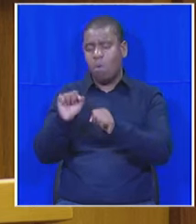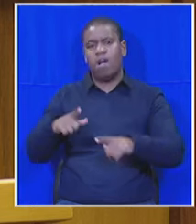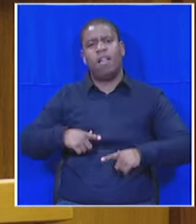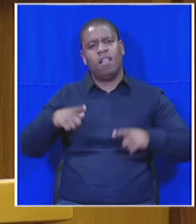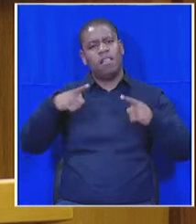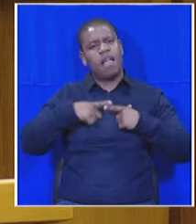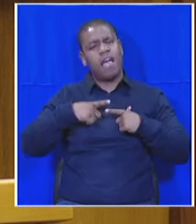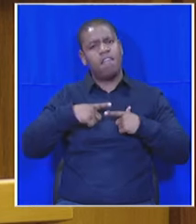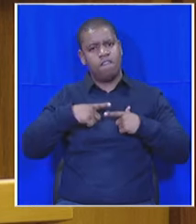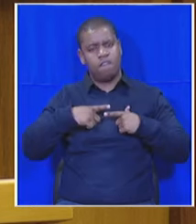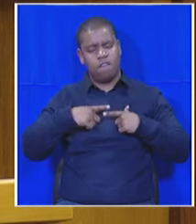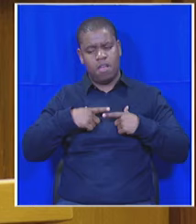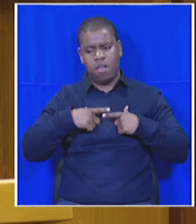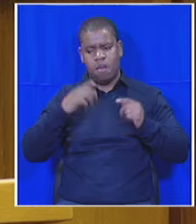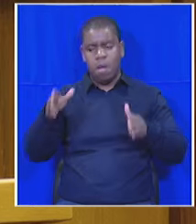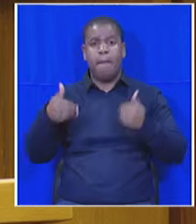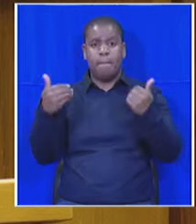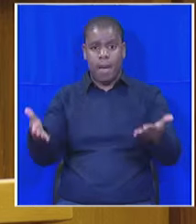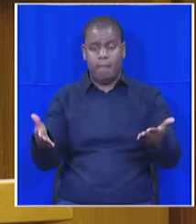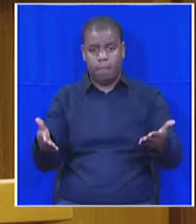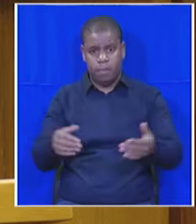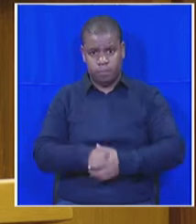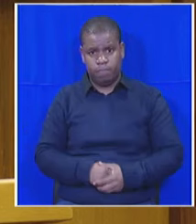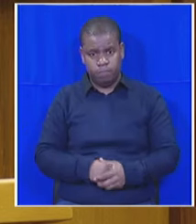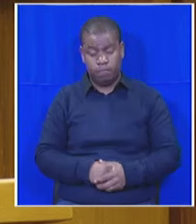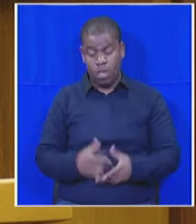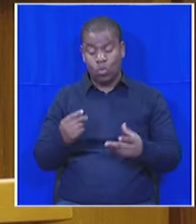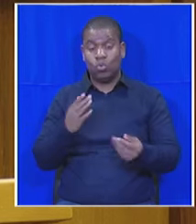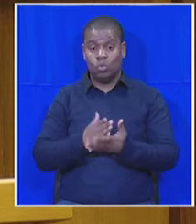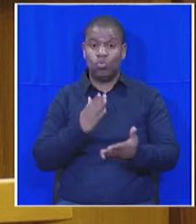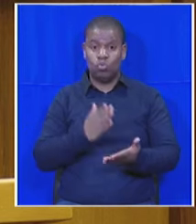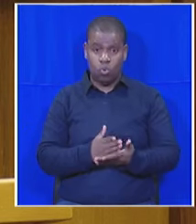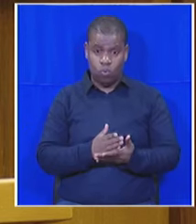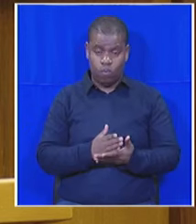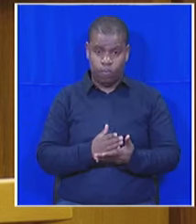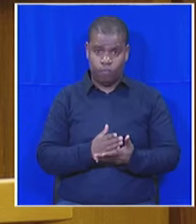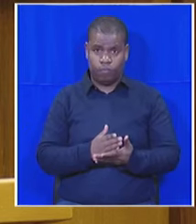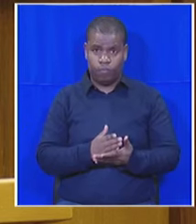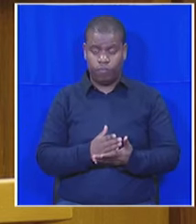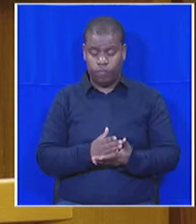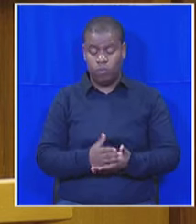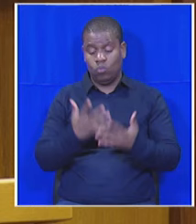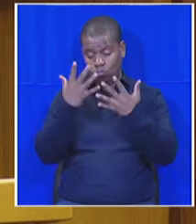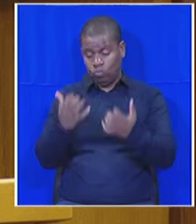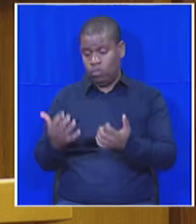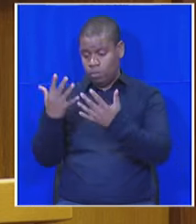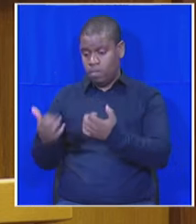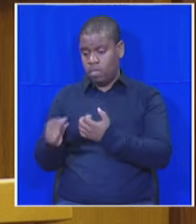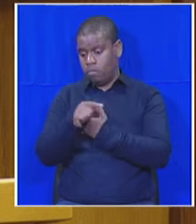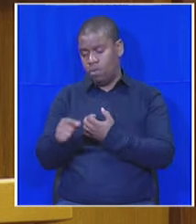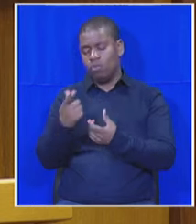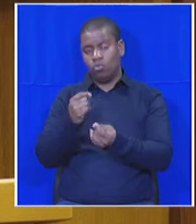life in the liberation of our country. By creating, we will also make sure that this budget creates